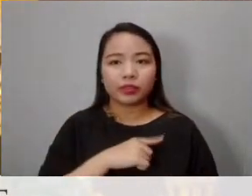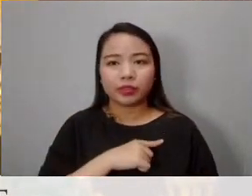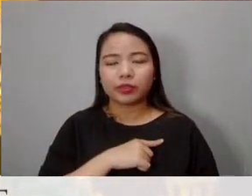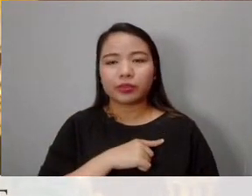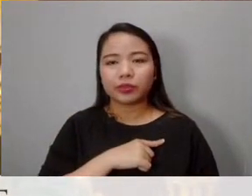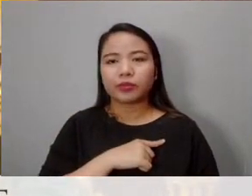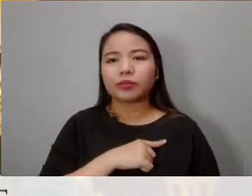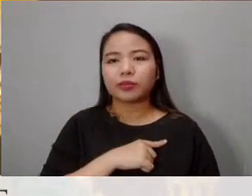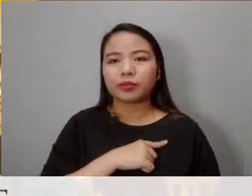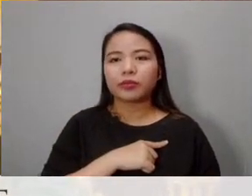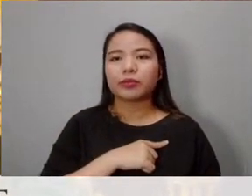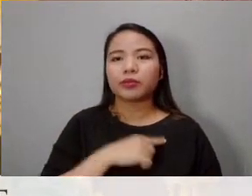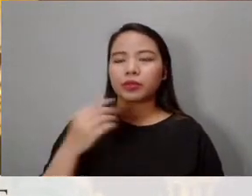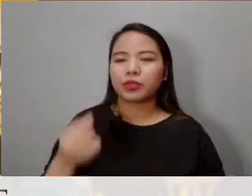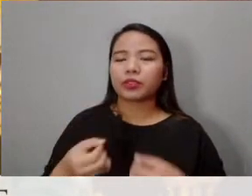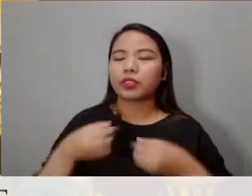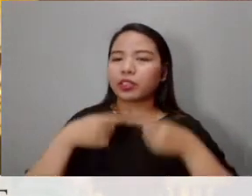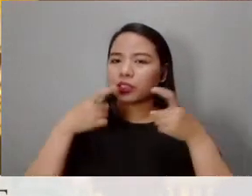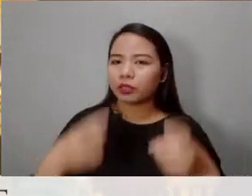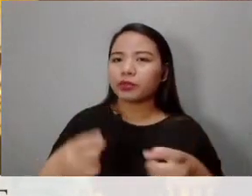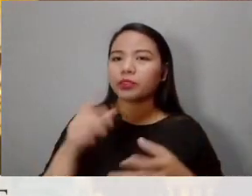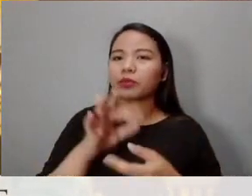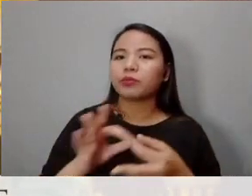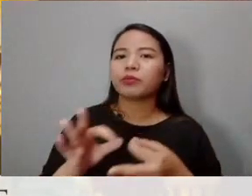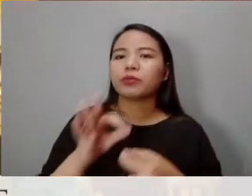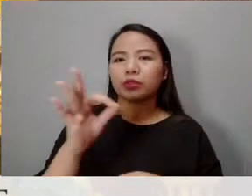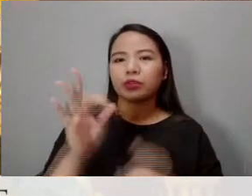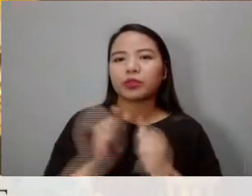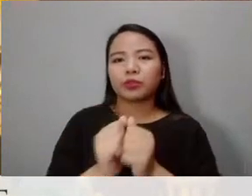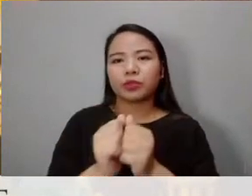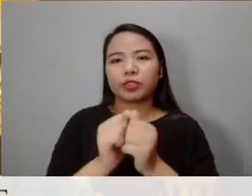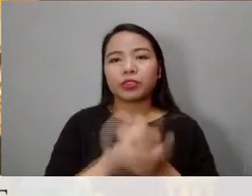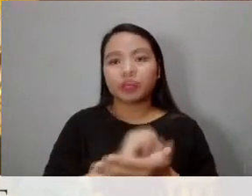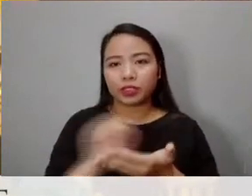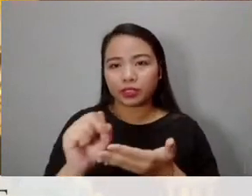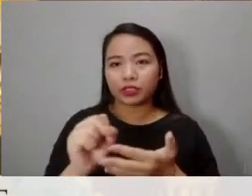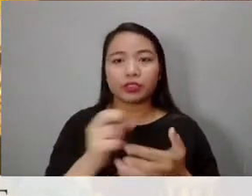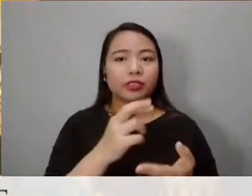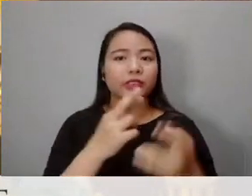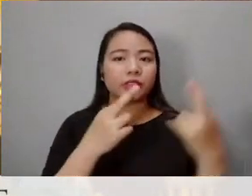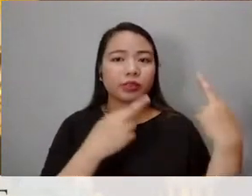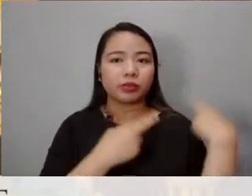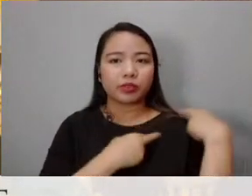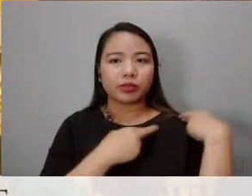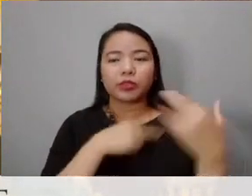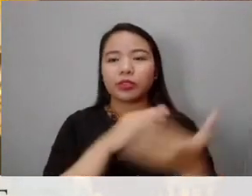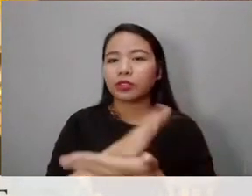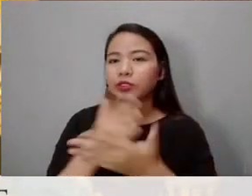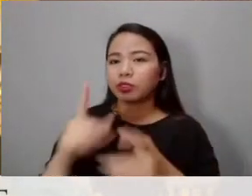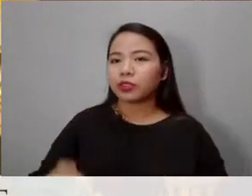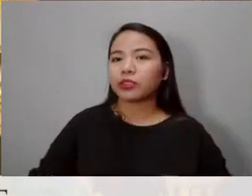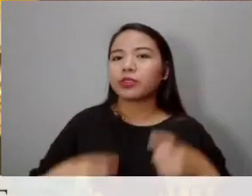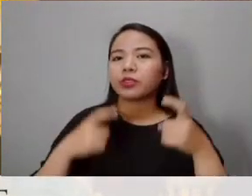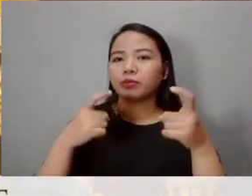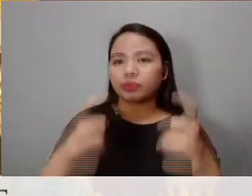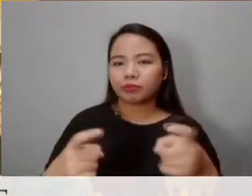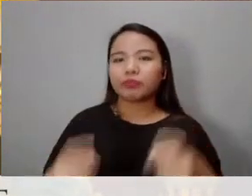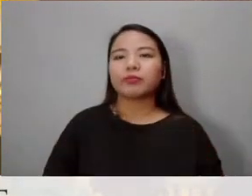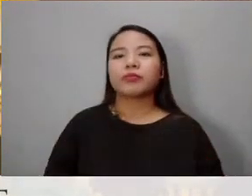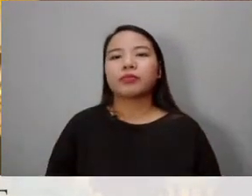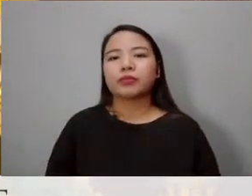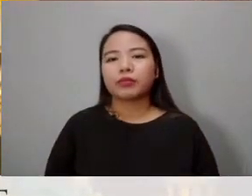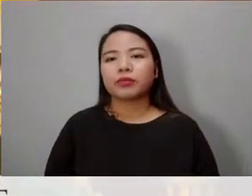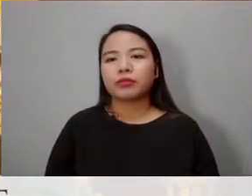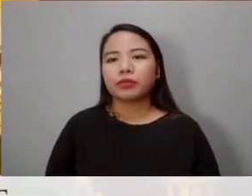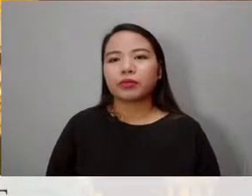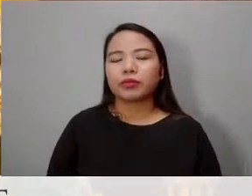Spirit and the sacred responsibility to share the gift of our charism in the service of the